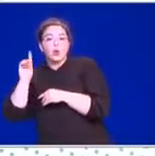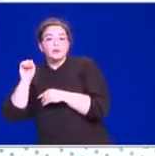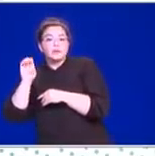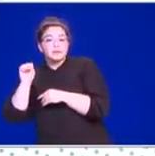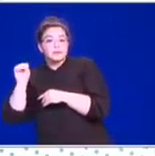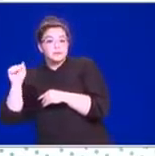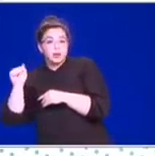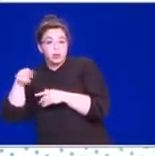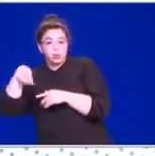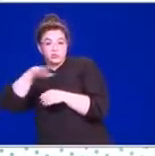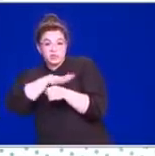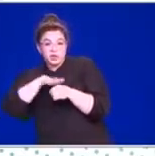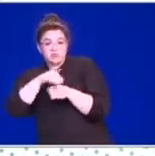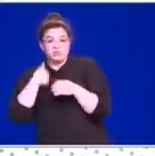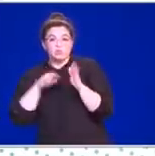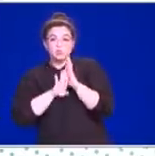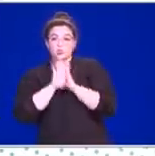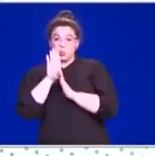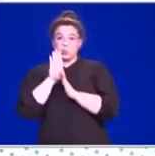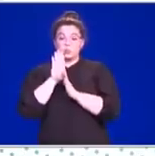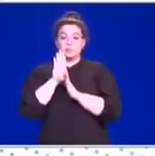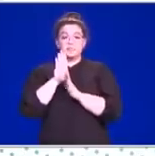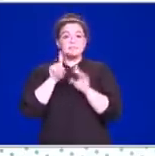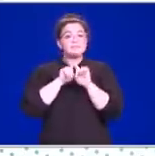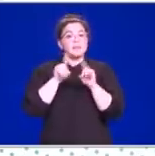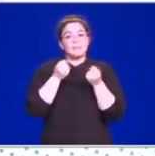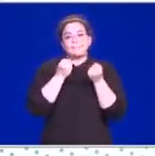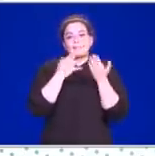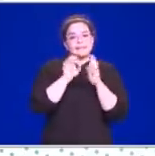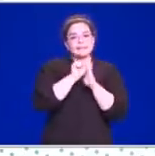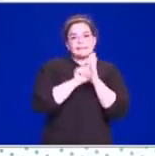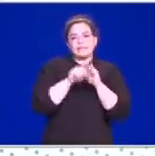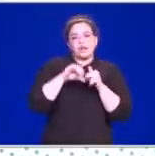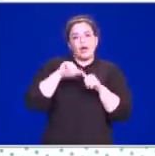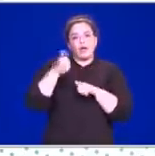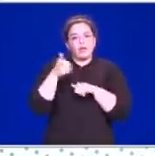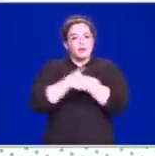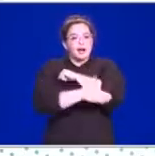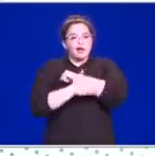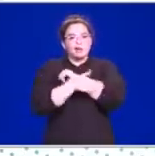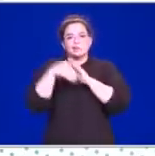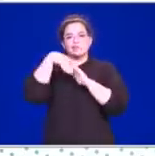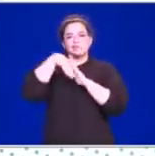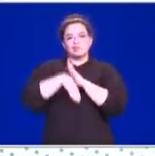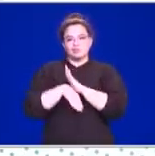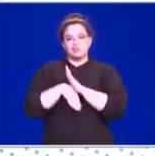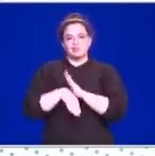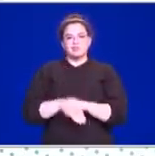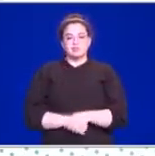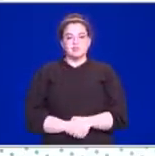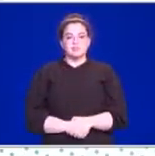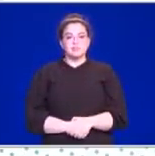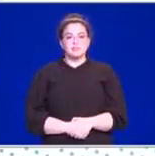metro areas had population growth, whereas many of the state's other counties had population declines.